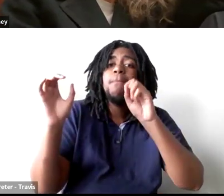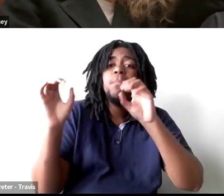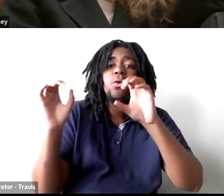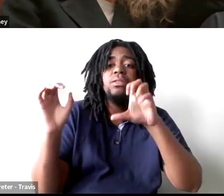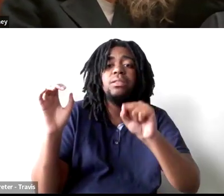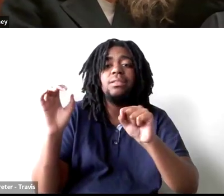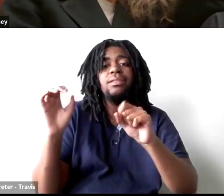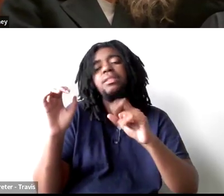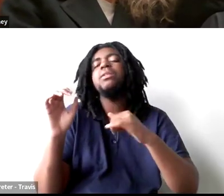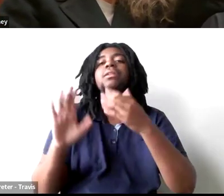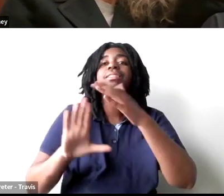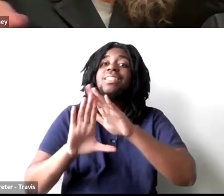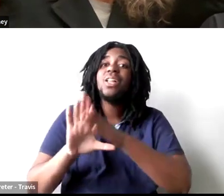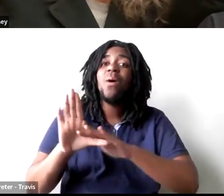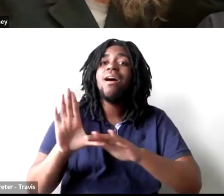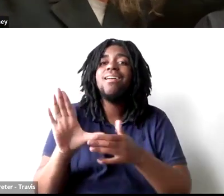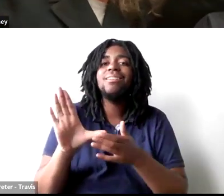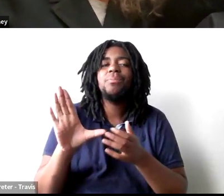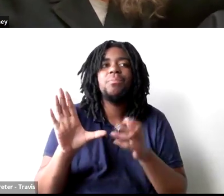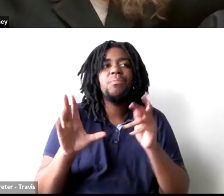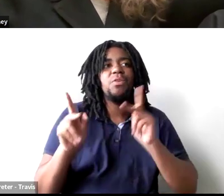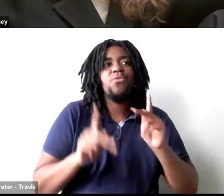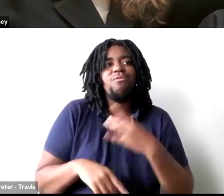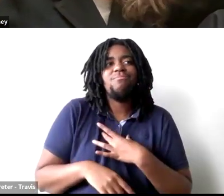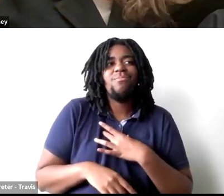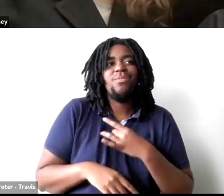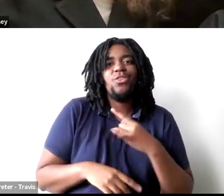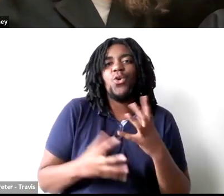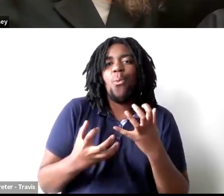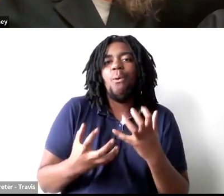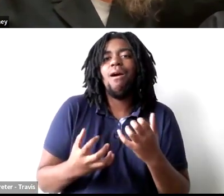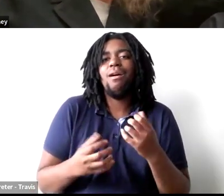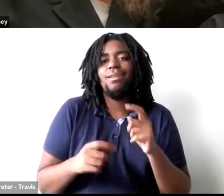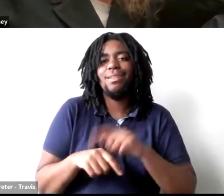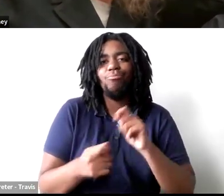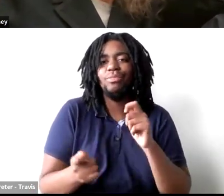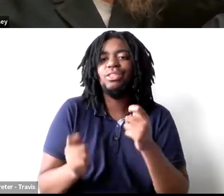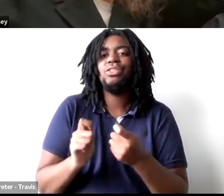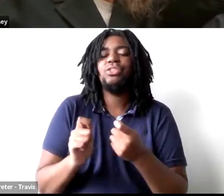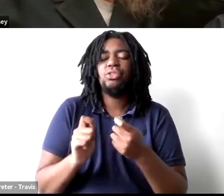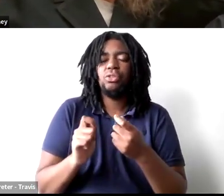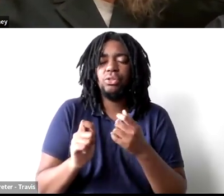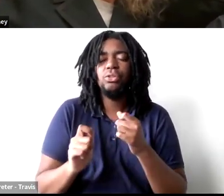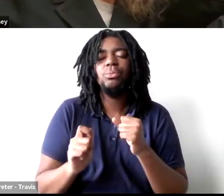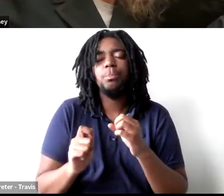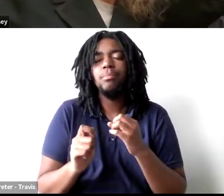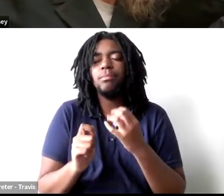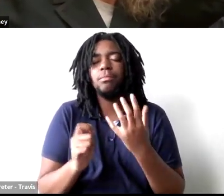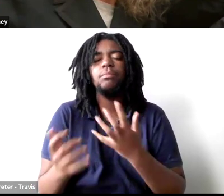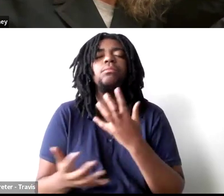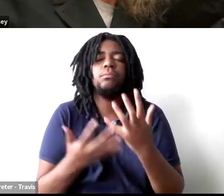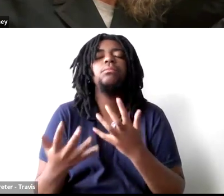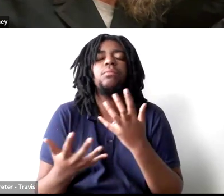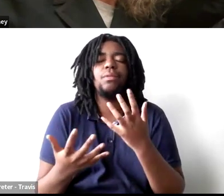in demand. You're doing other things in the museum, but that's not as exciting as cutting profiles. And so I think, there's a